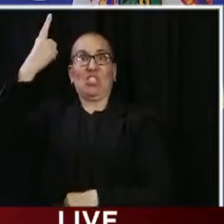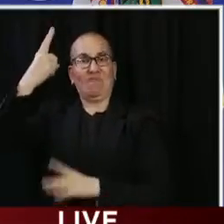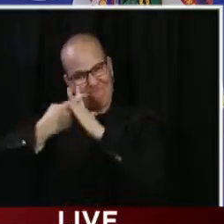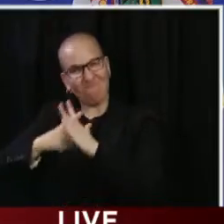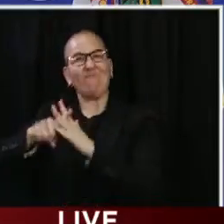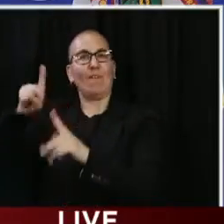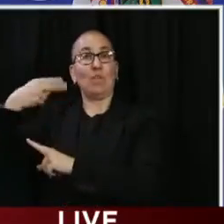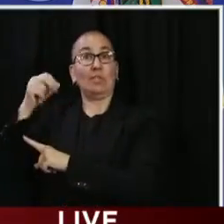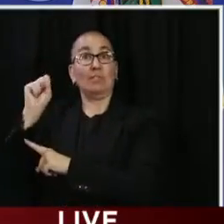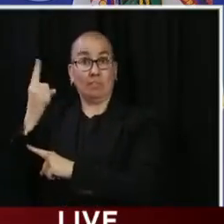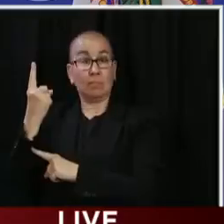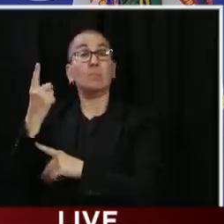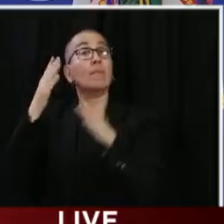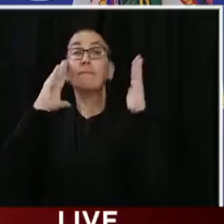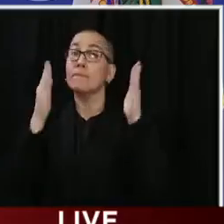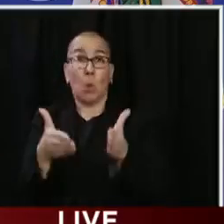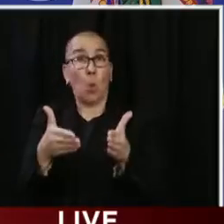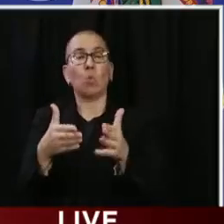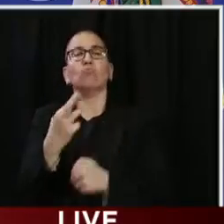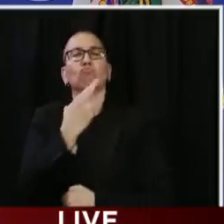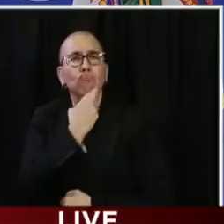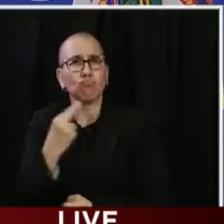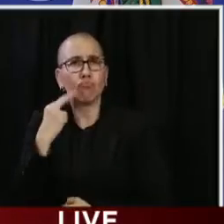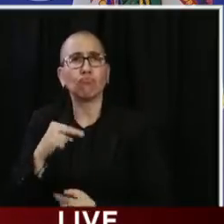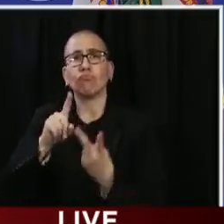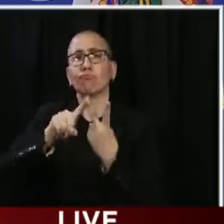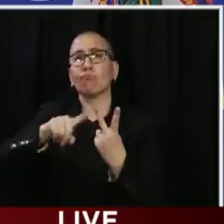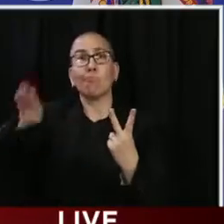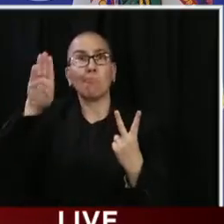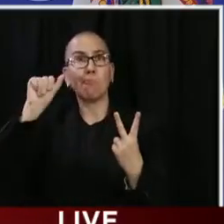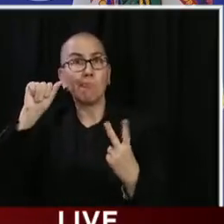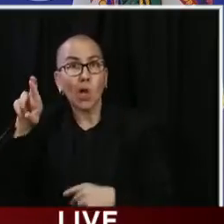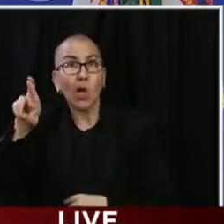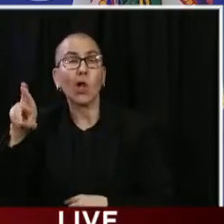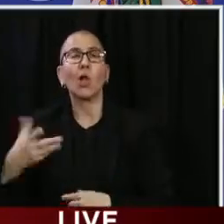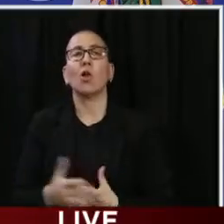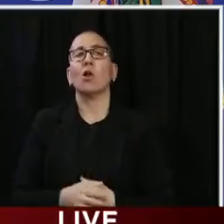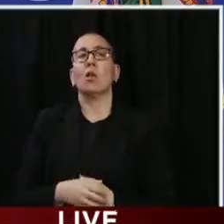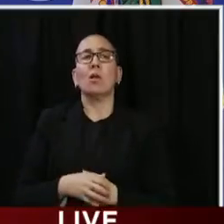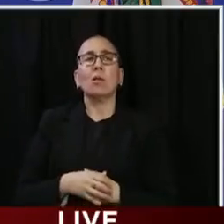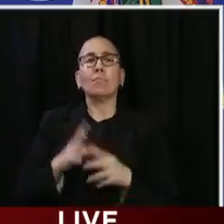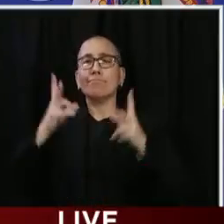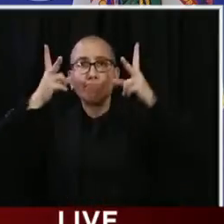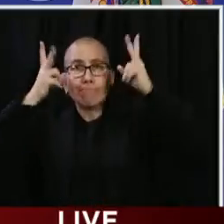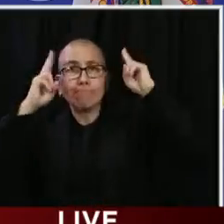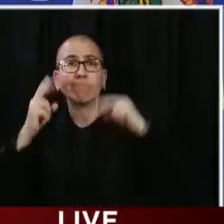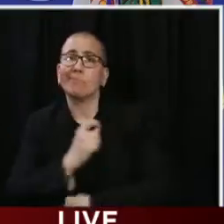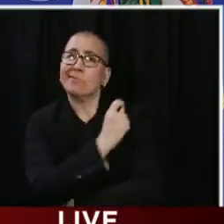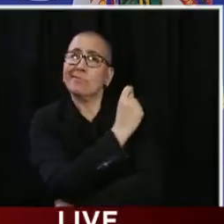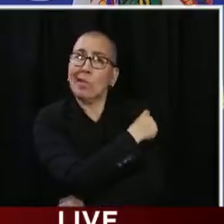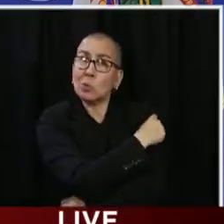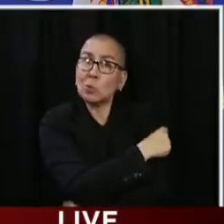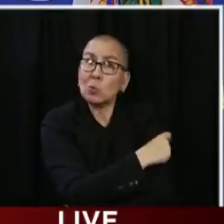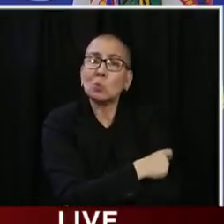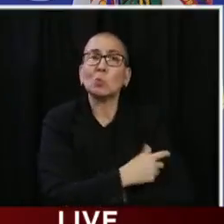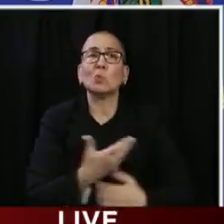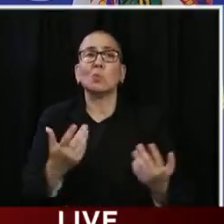bars, personal care services, and campgrounds and charter boats. So I'll start with restaurants and bars. Starting June